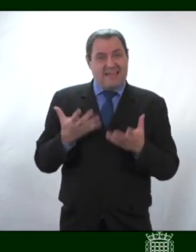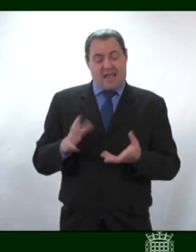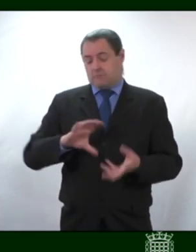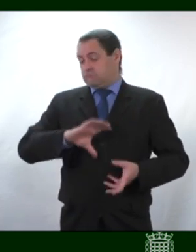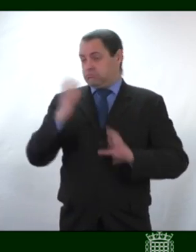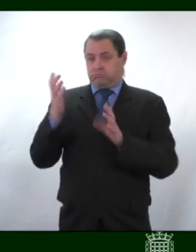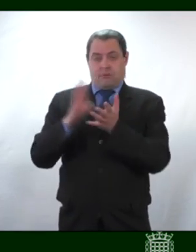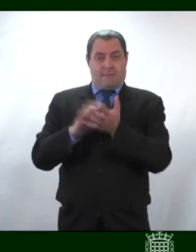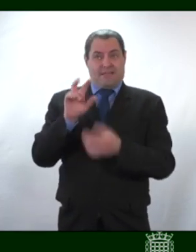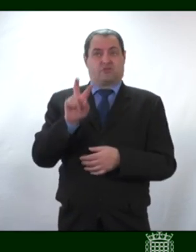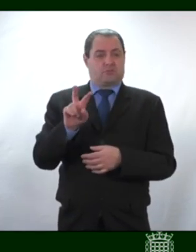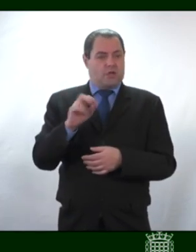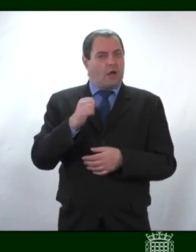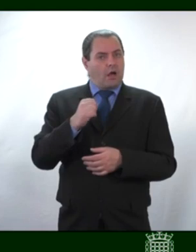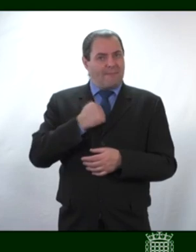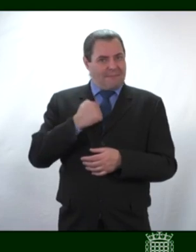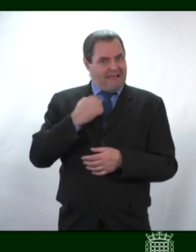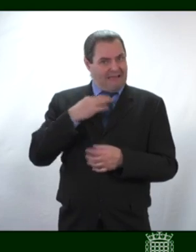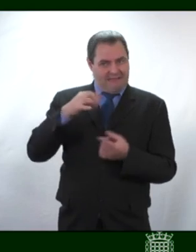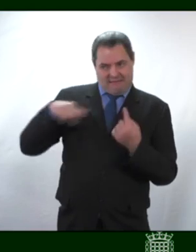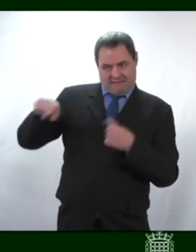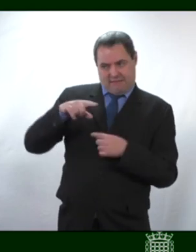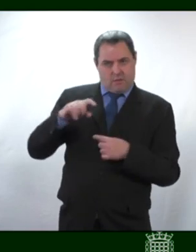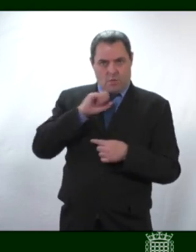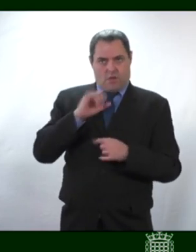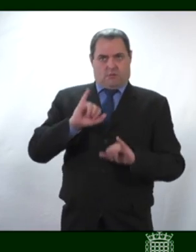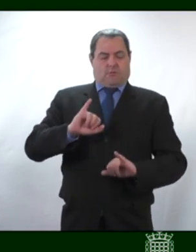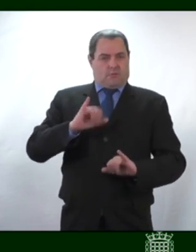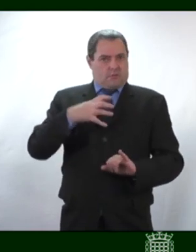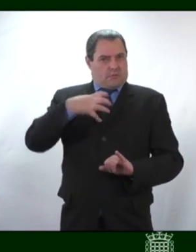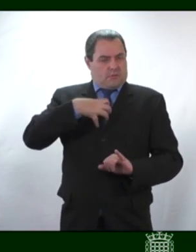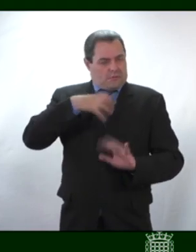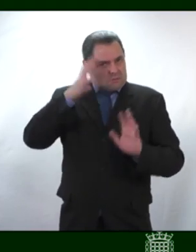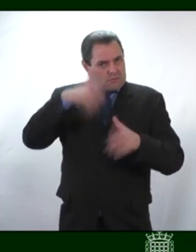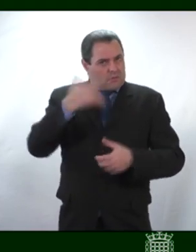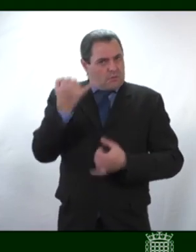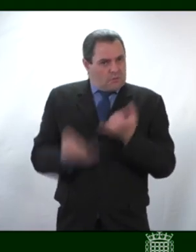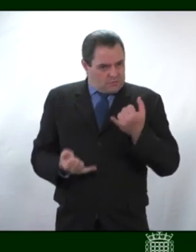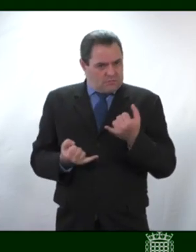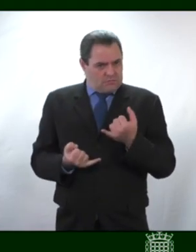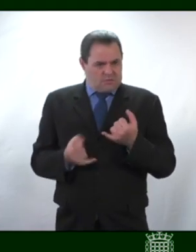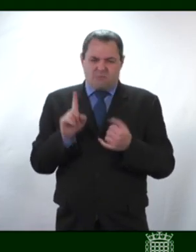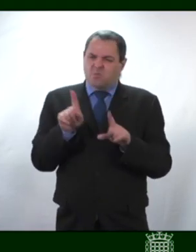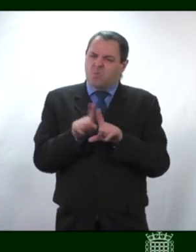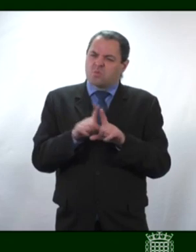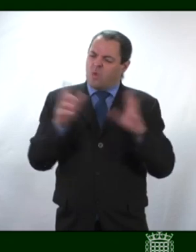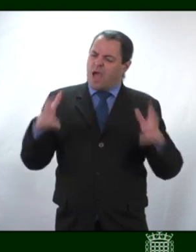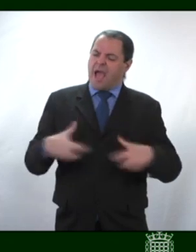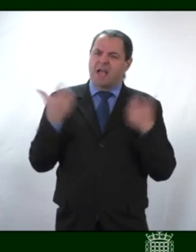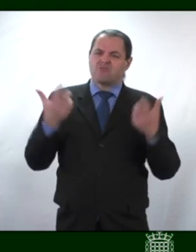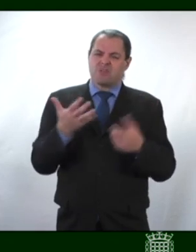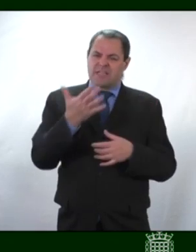Greater Manchester will have done nothing to allay their fears. But they're also angry. They're angry about the money that has been squandered on